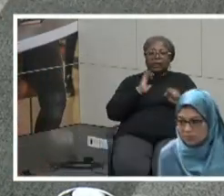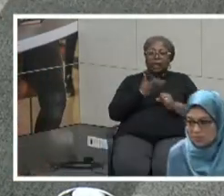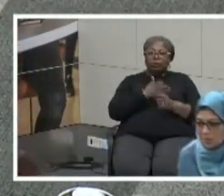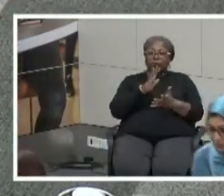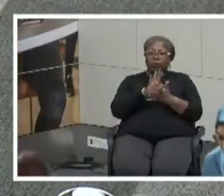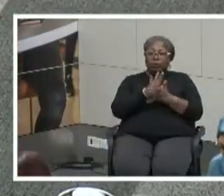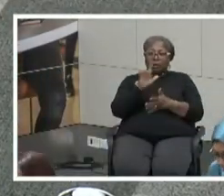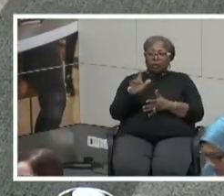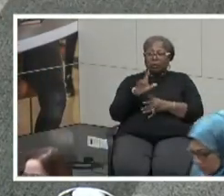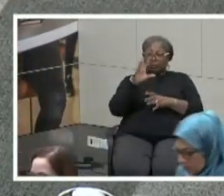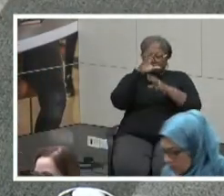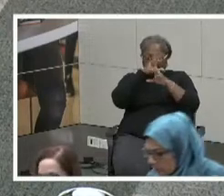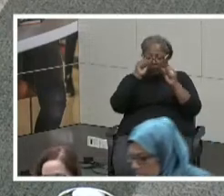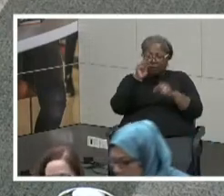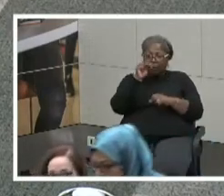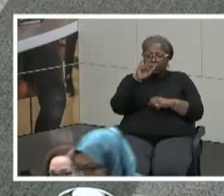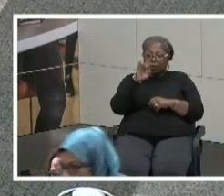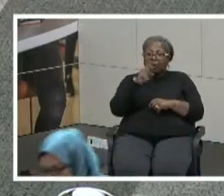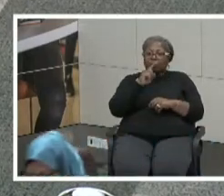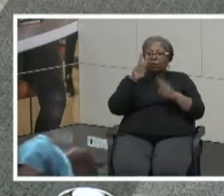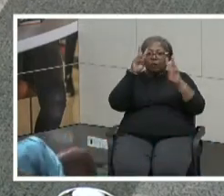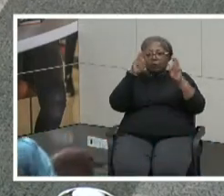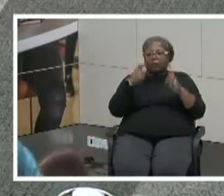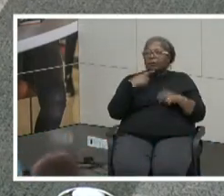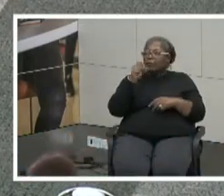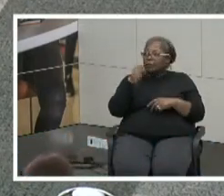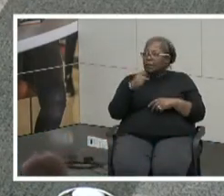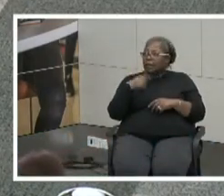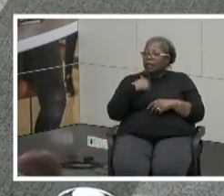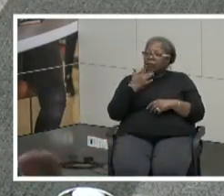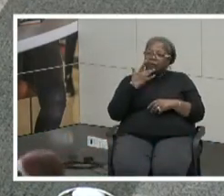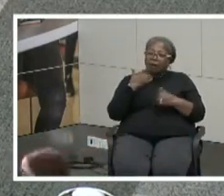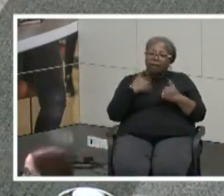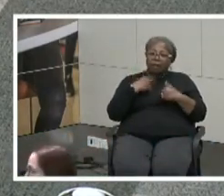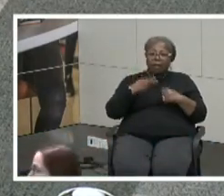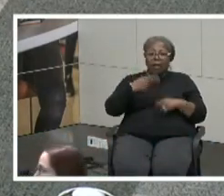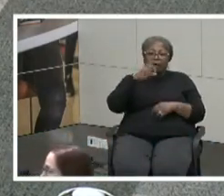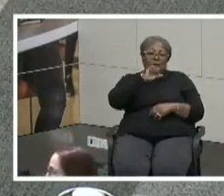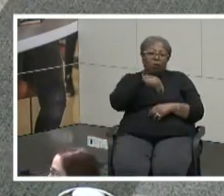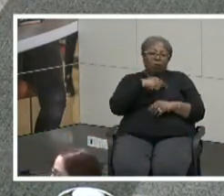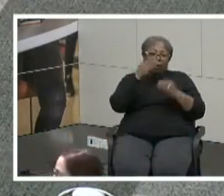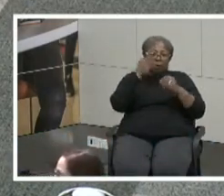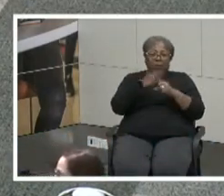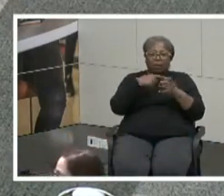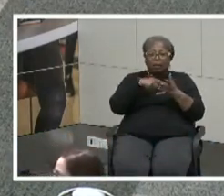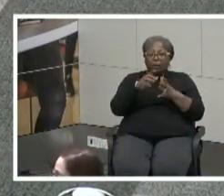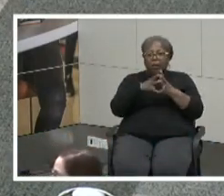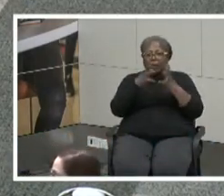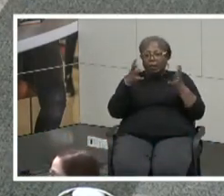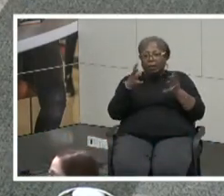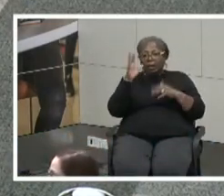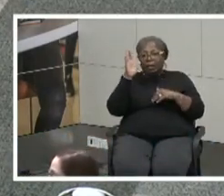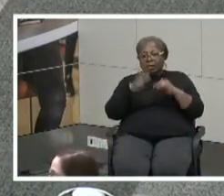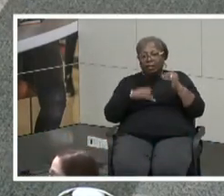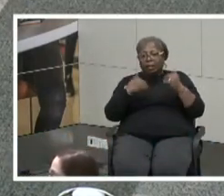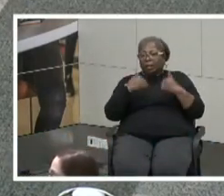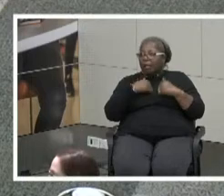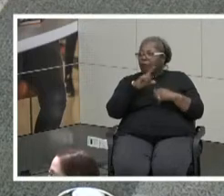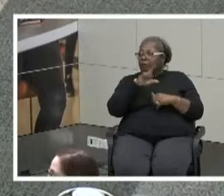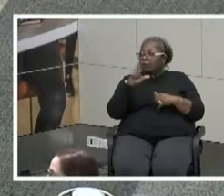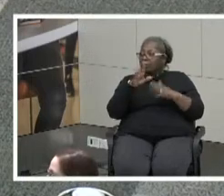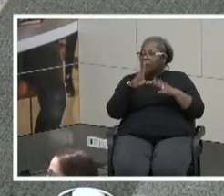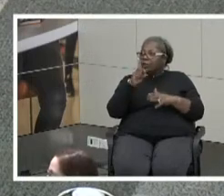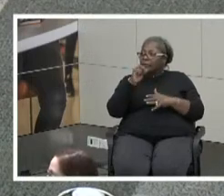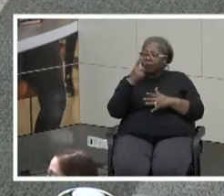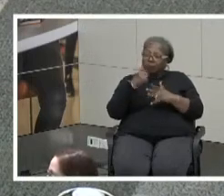libraries superintendent miles was was quoted saying yeah I'd rather have a high quality teacher getting paid a lot than have a librarian